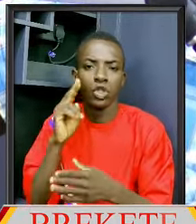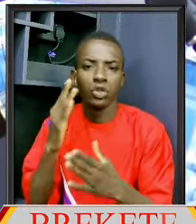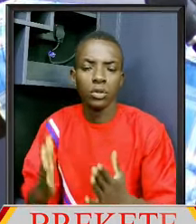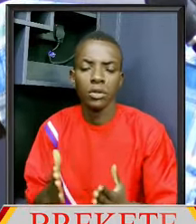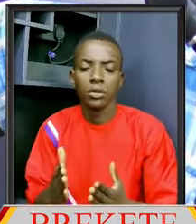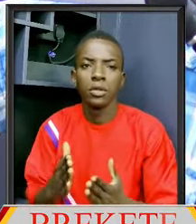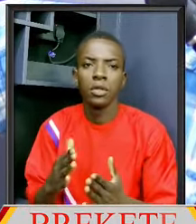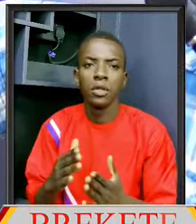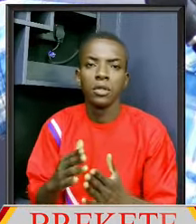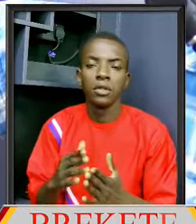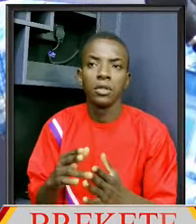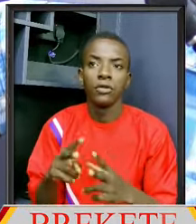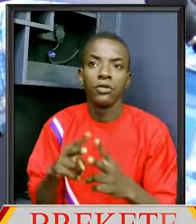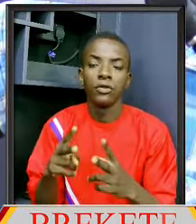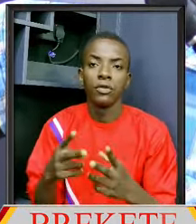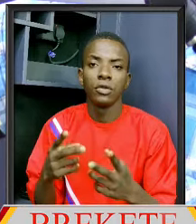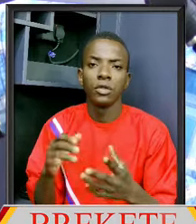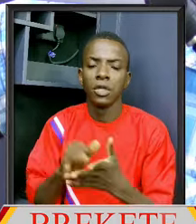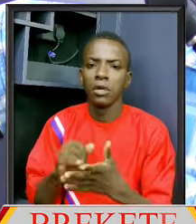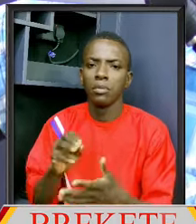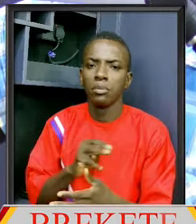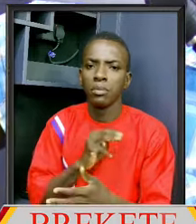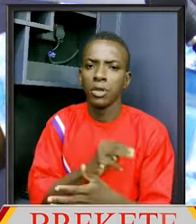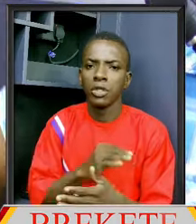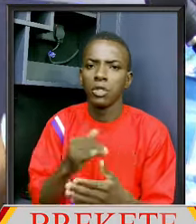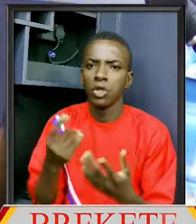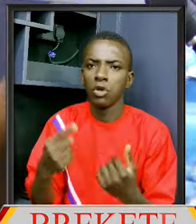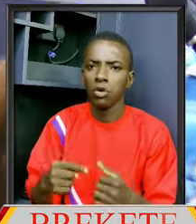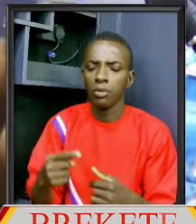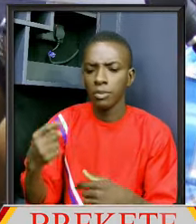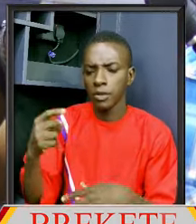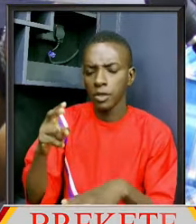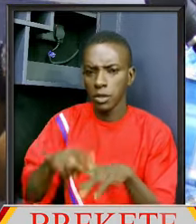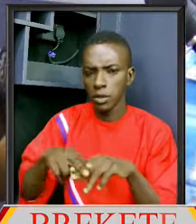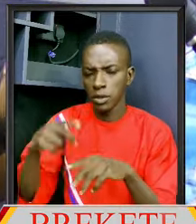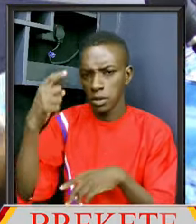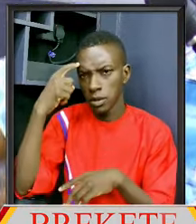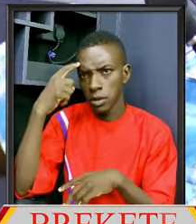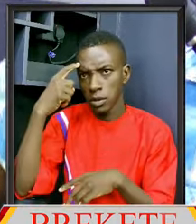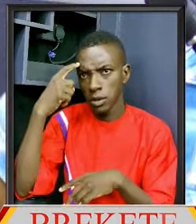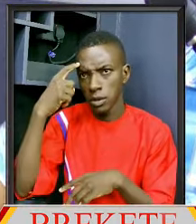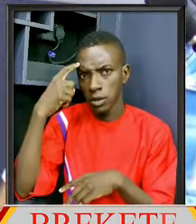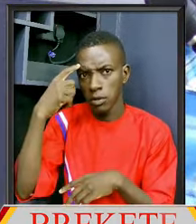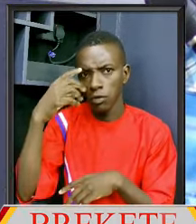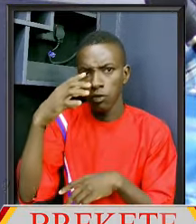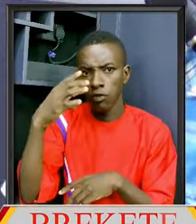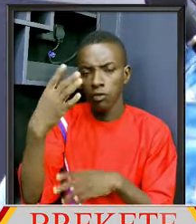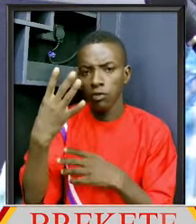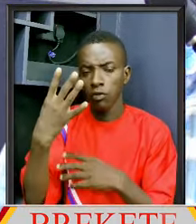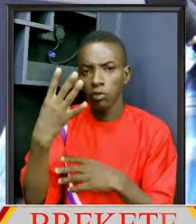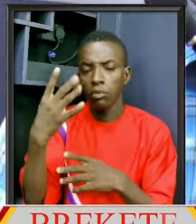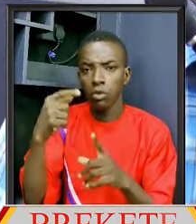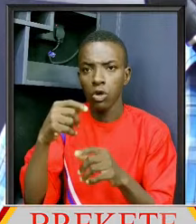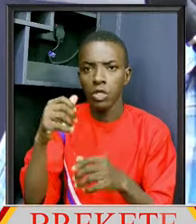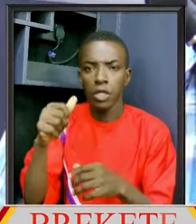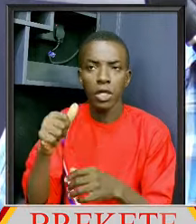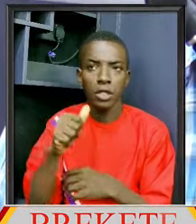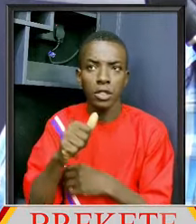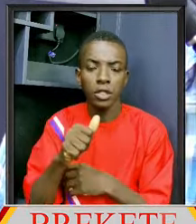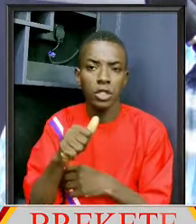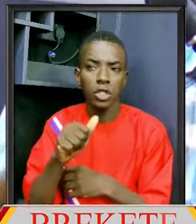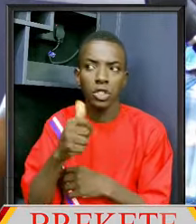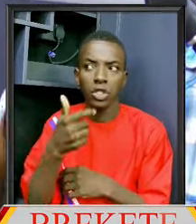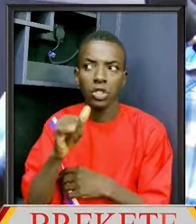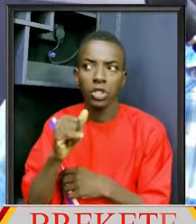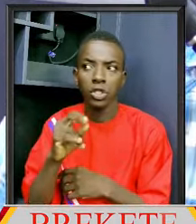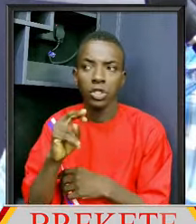He no say it that, important that minister come. He sit down, think well. He come up 4-point agenda. And that